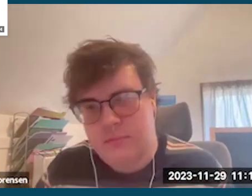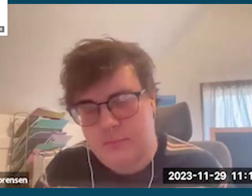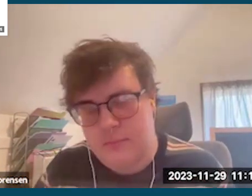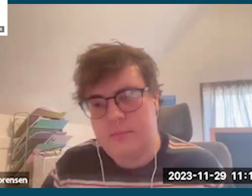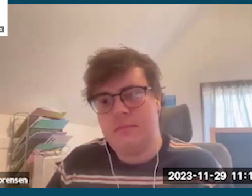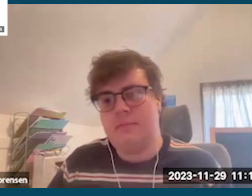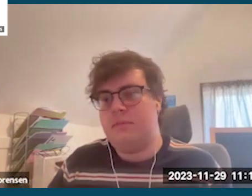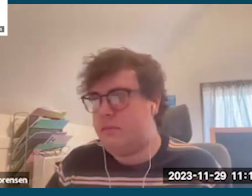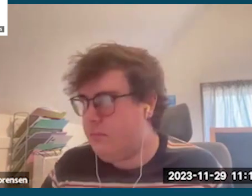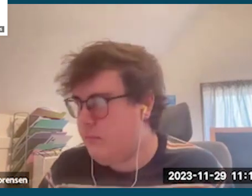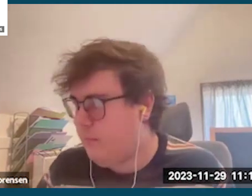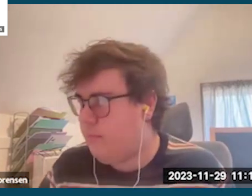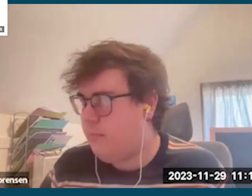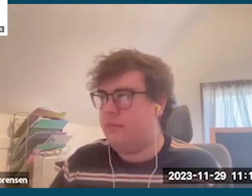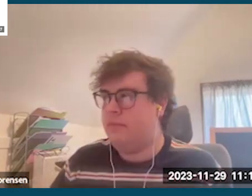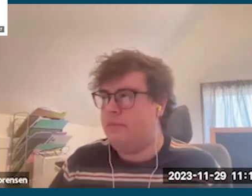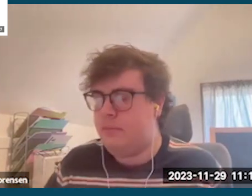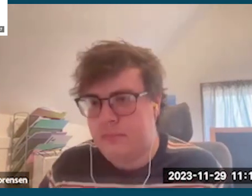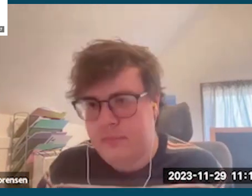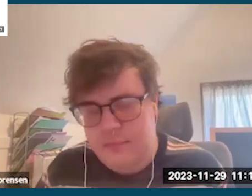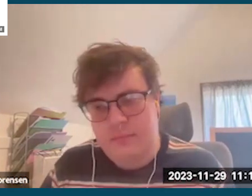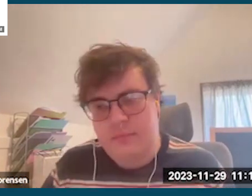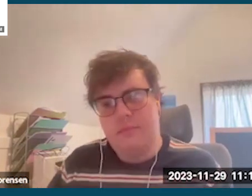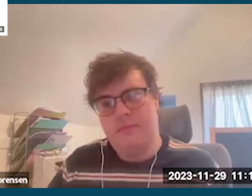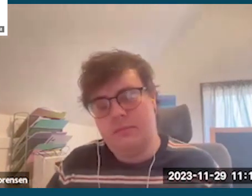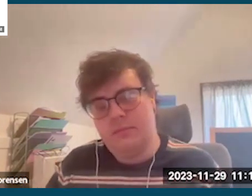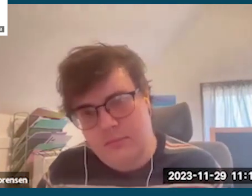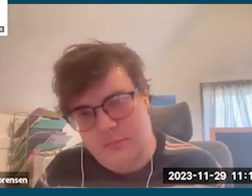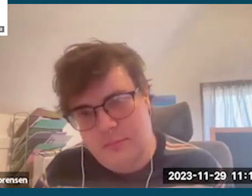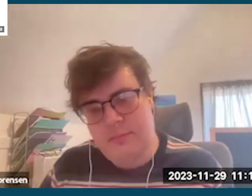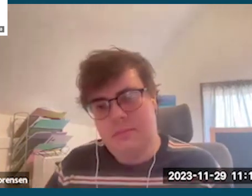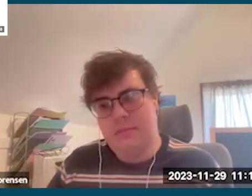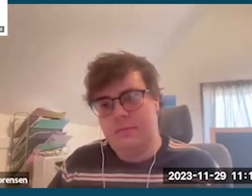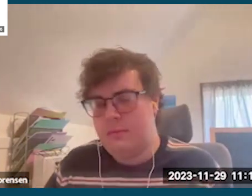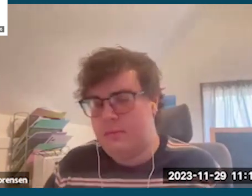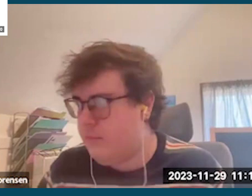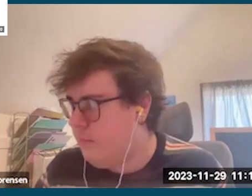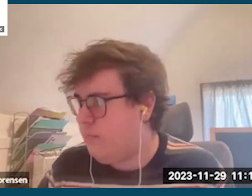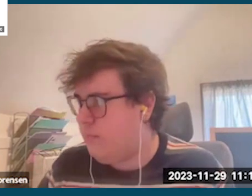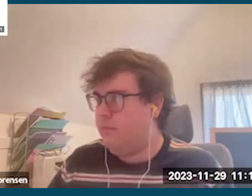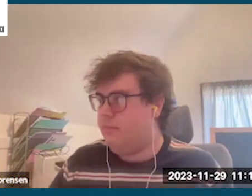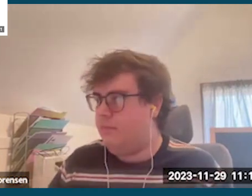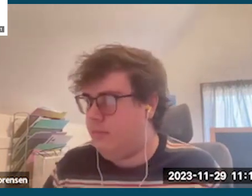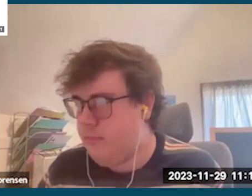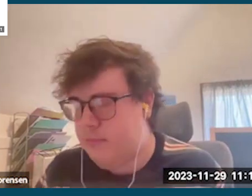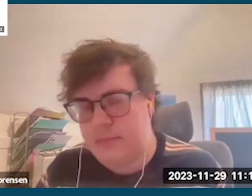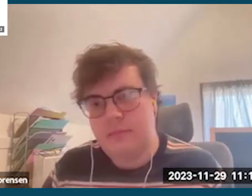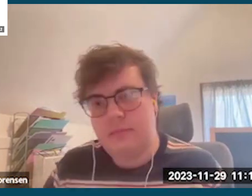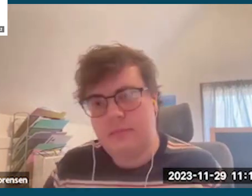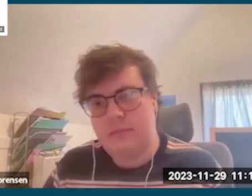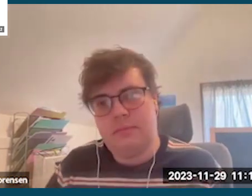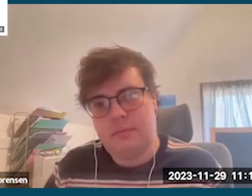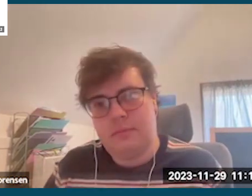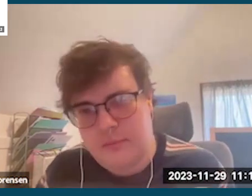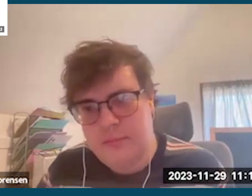could make the experience pretty terrifying. They wouldn't know why they suddenly felt like that, if it was permanent, if